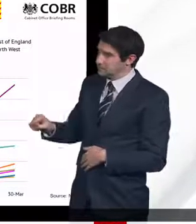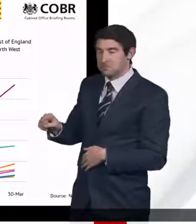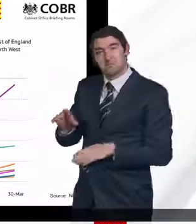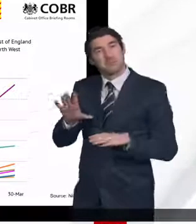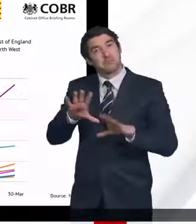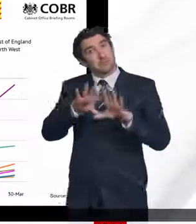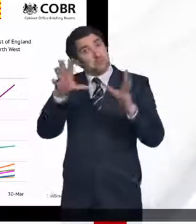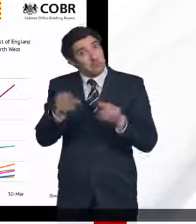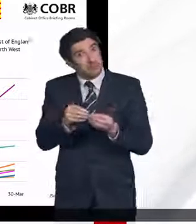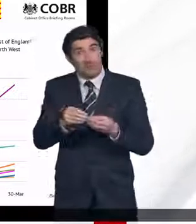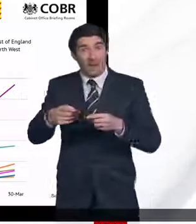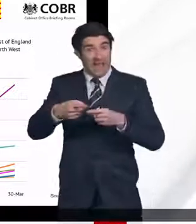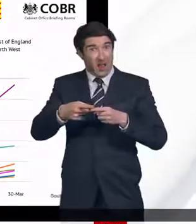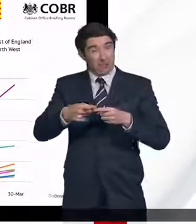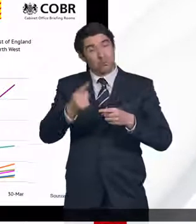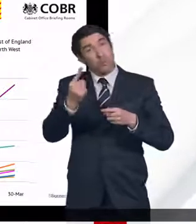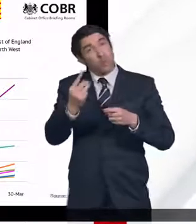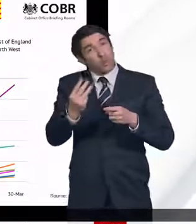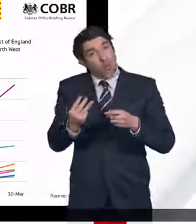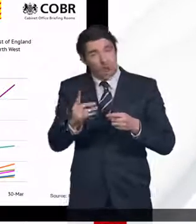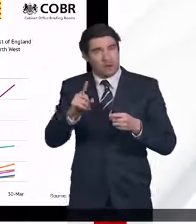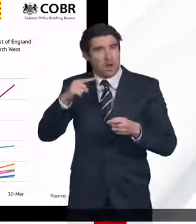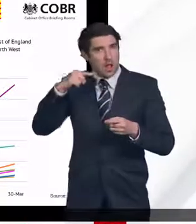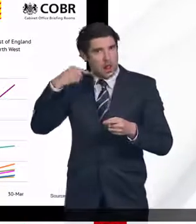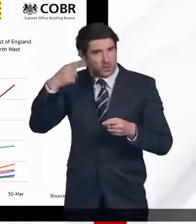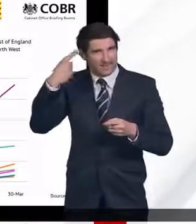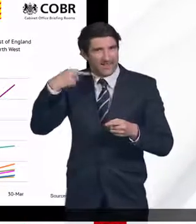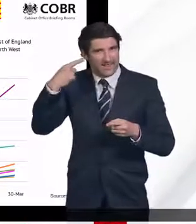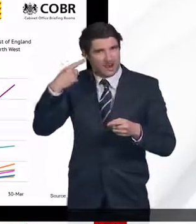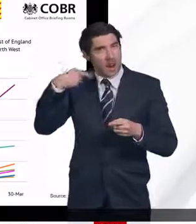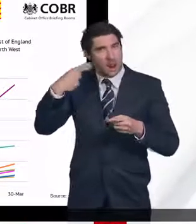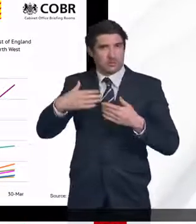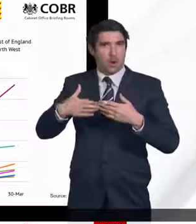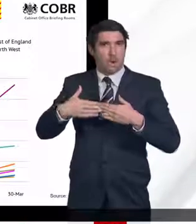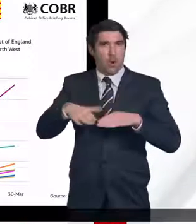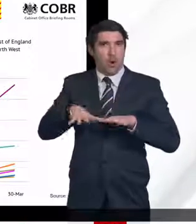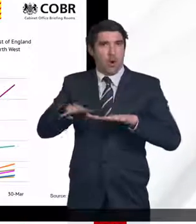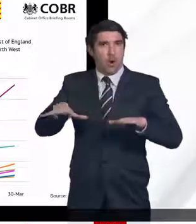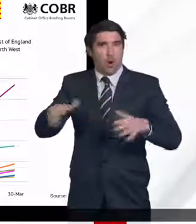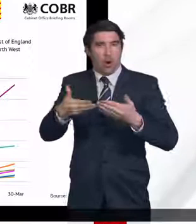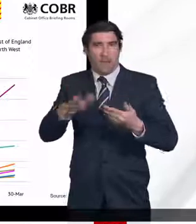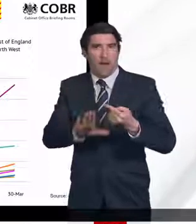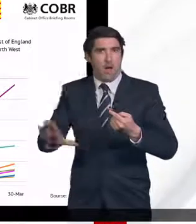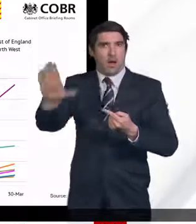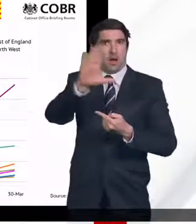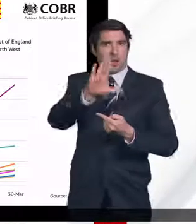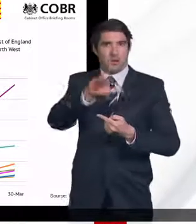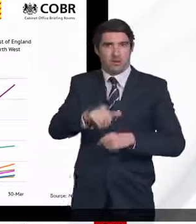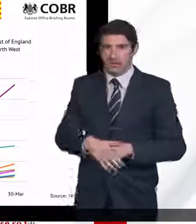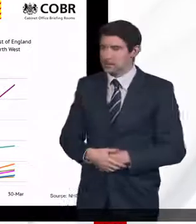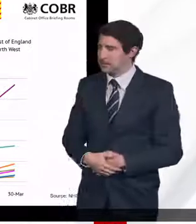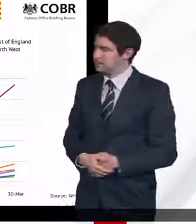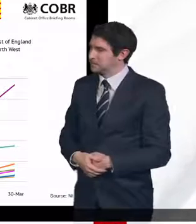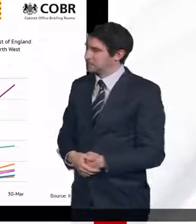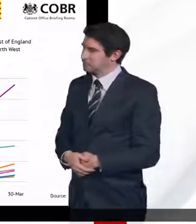is spreading more rapidly in London, and London is a bit ahead of the rest of the country in terms of this epidemic. Now, as the